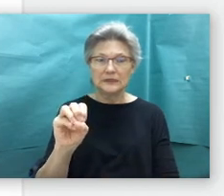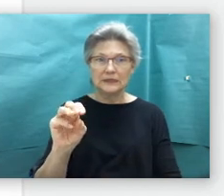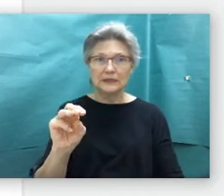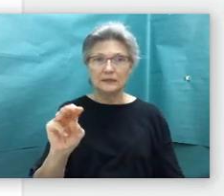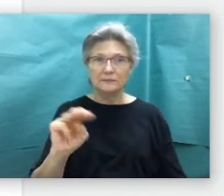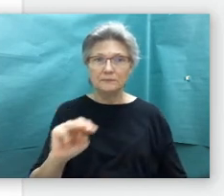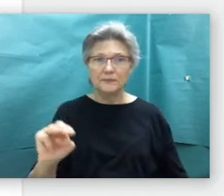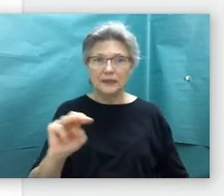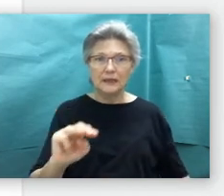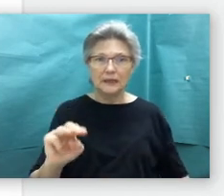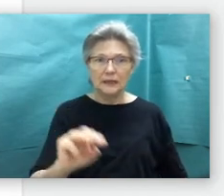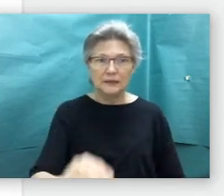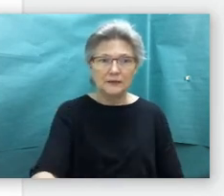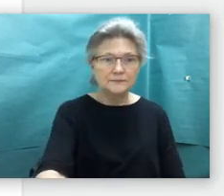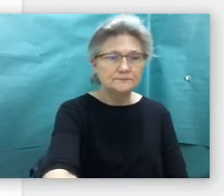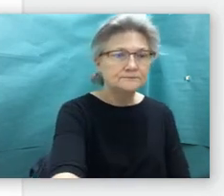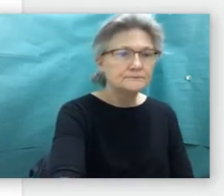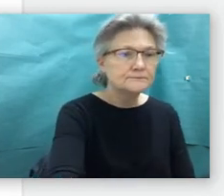360